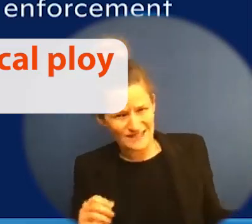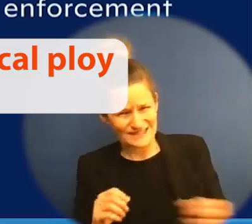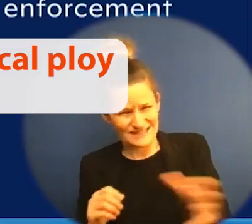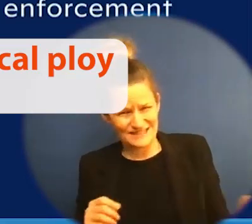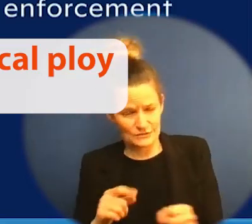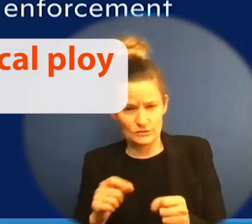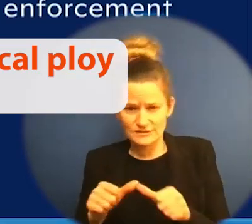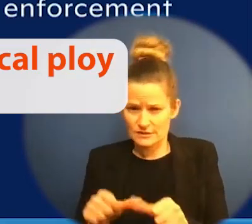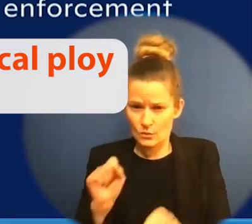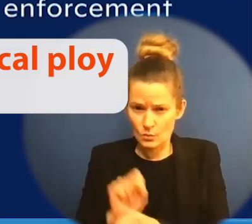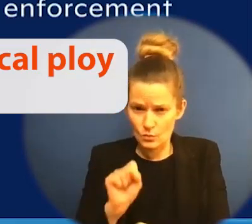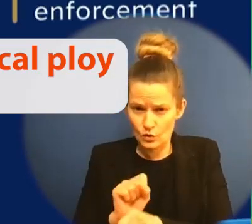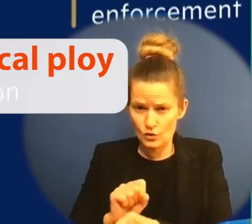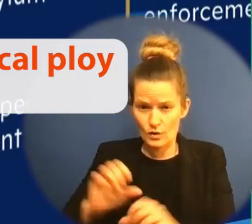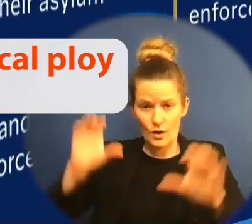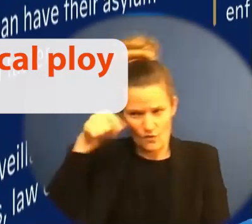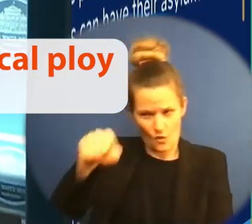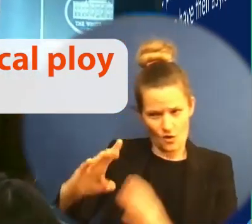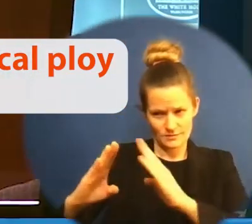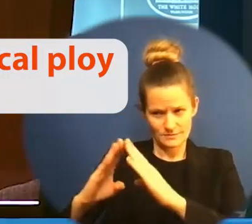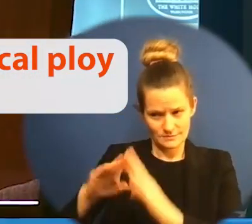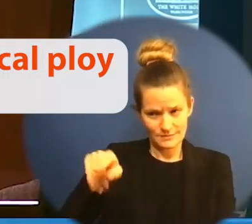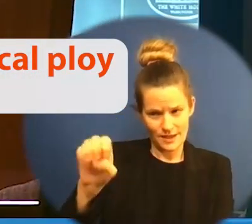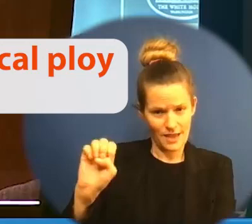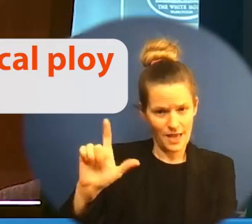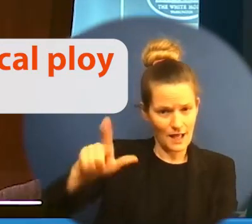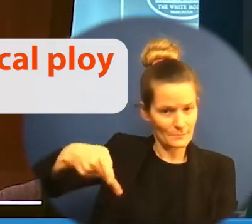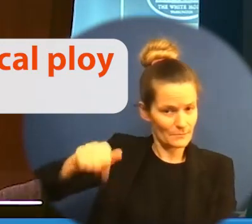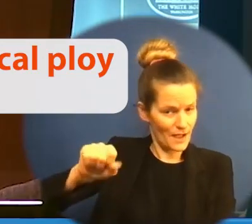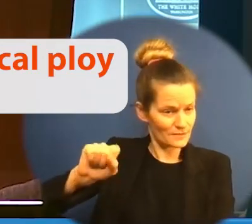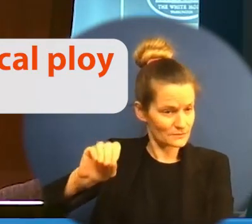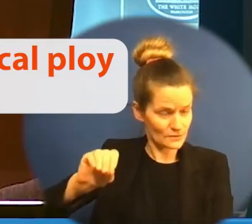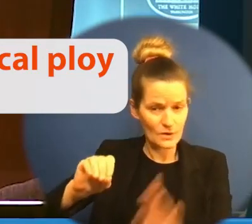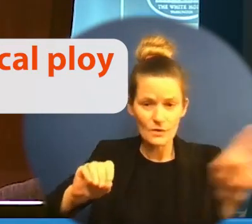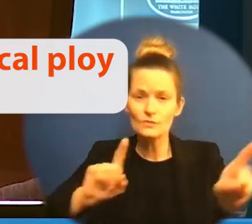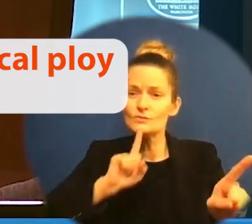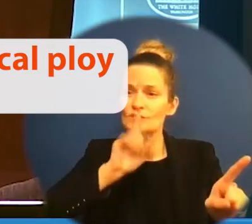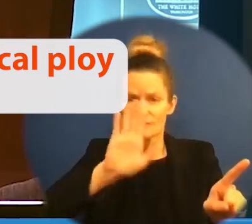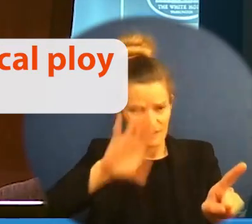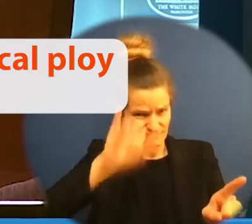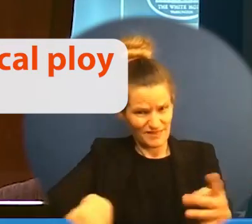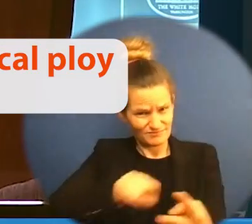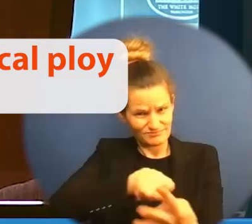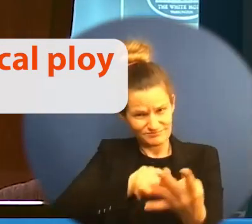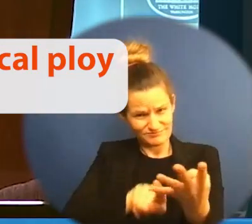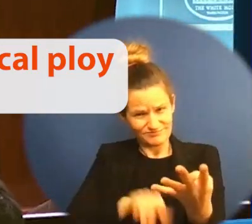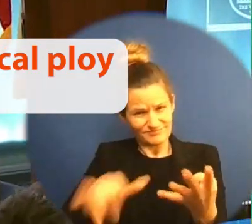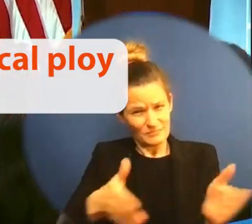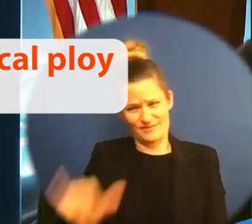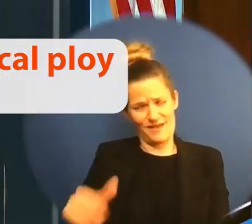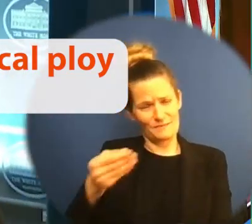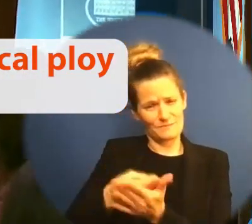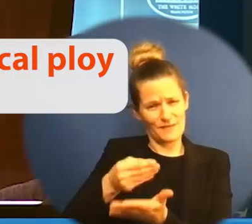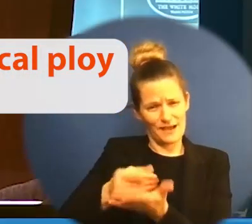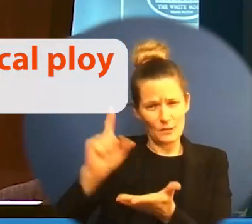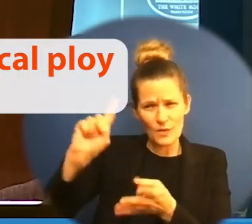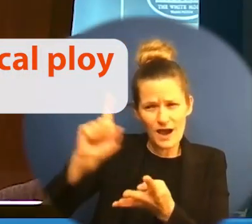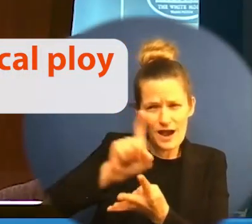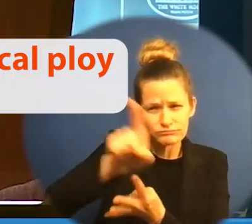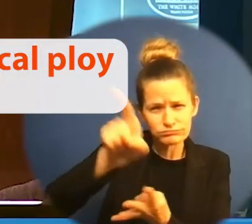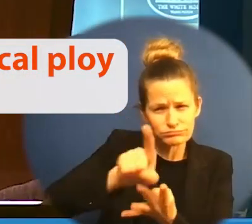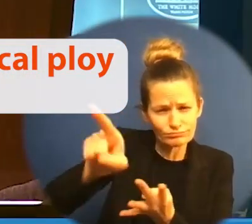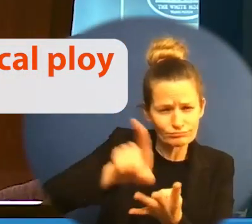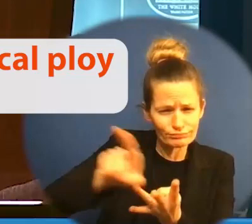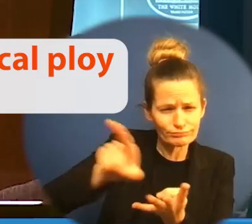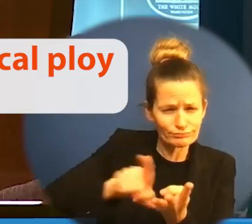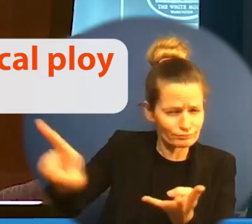is because of the work that this president has done. The $3.5 billion, there is a plan for it. There is a way forward. But what